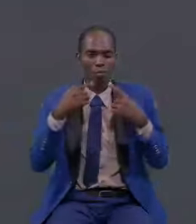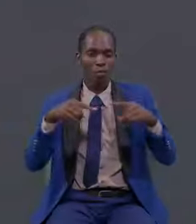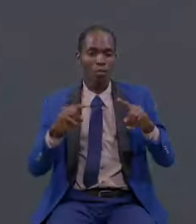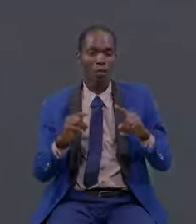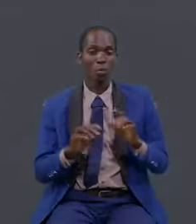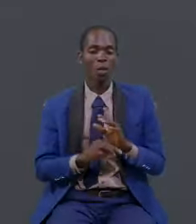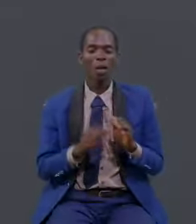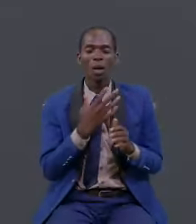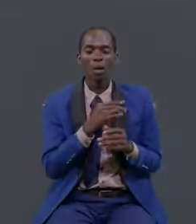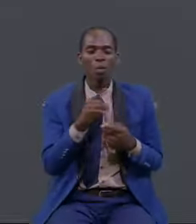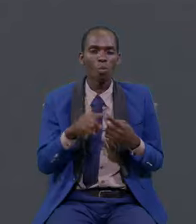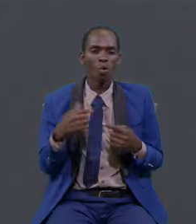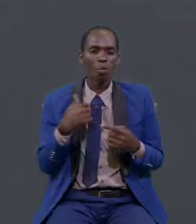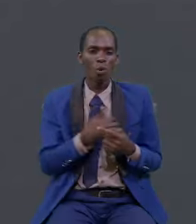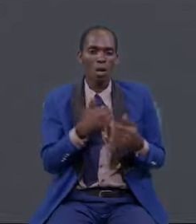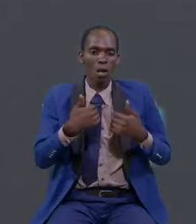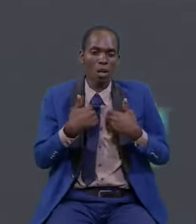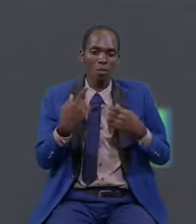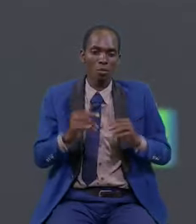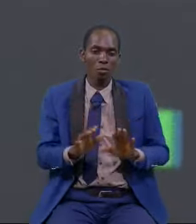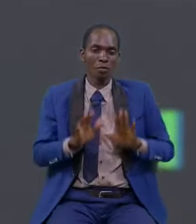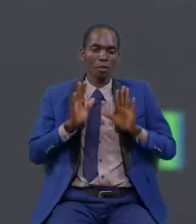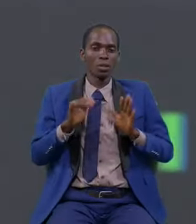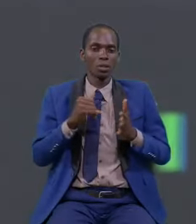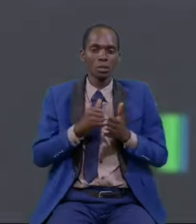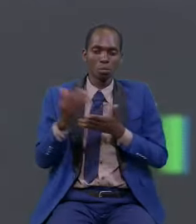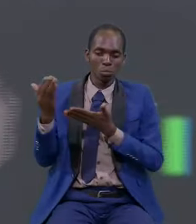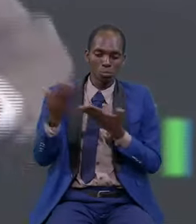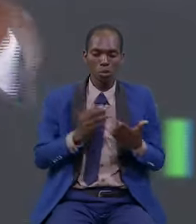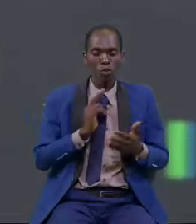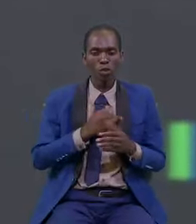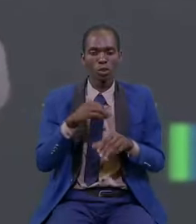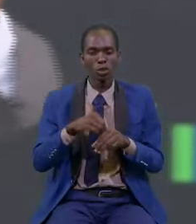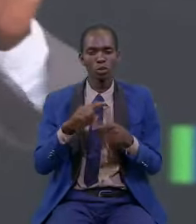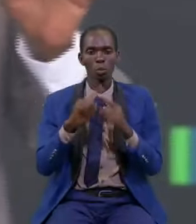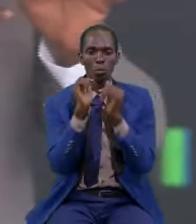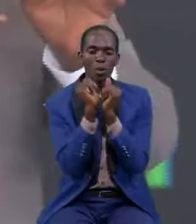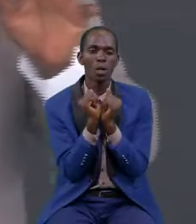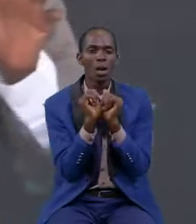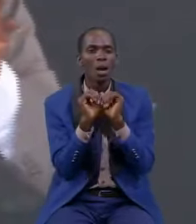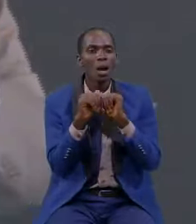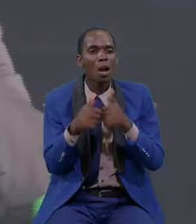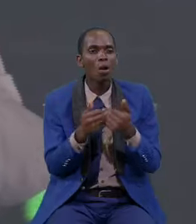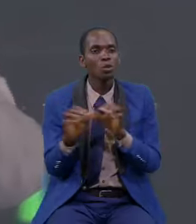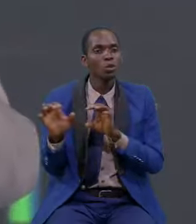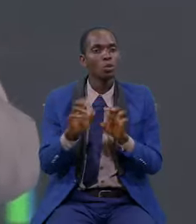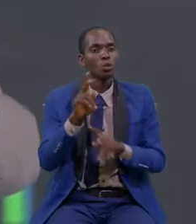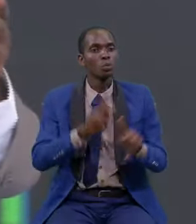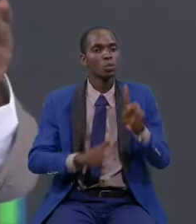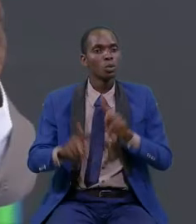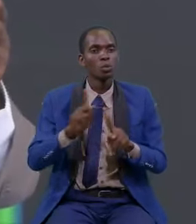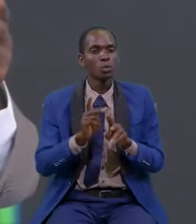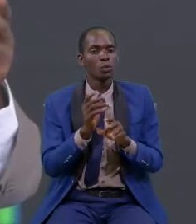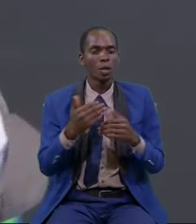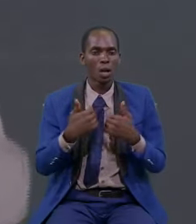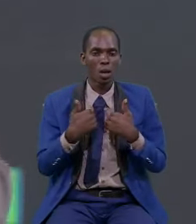it brings us into bondage. How do people have fear? They see that man and he's